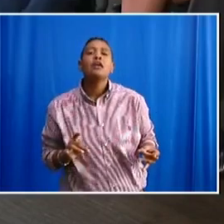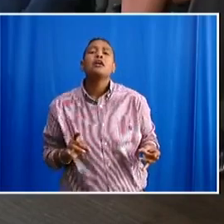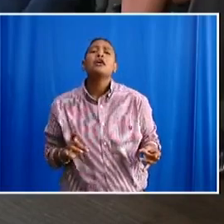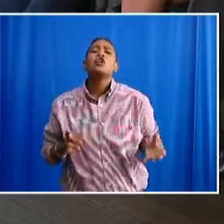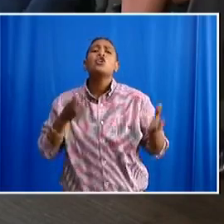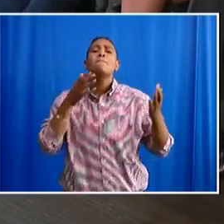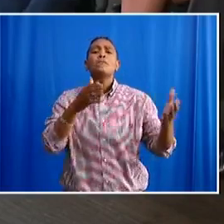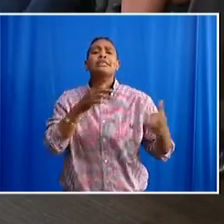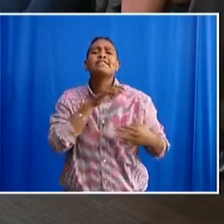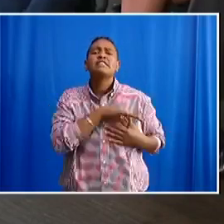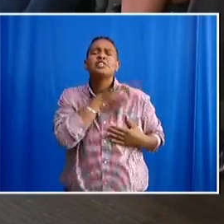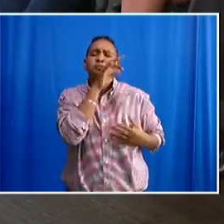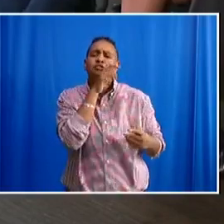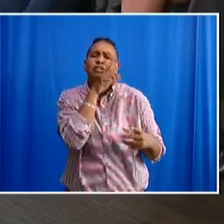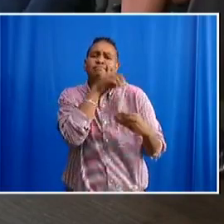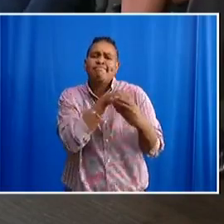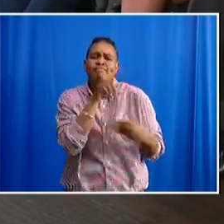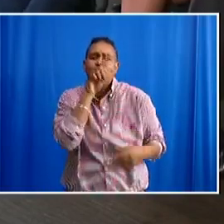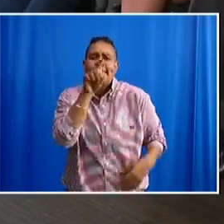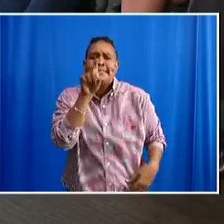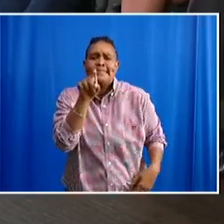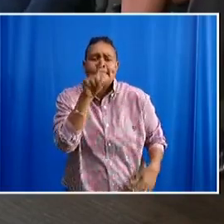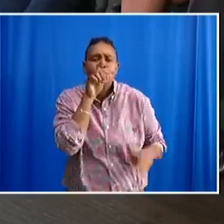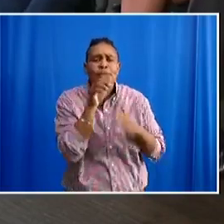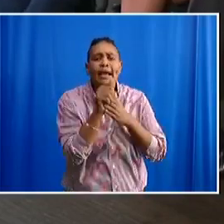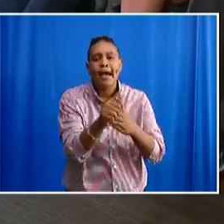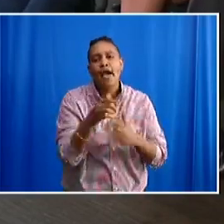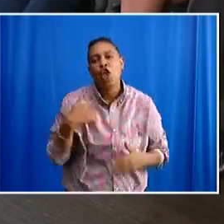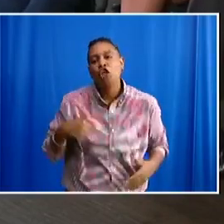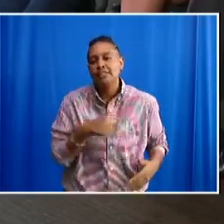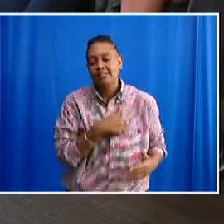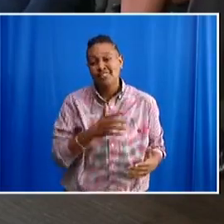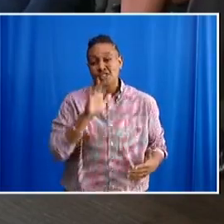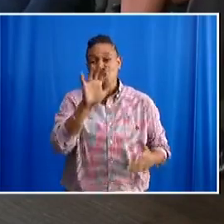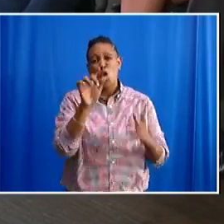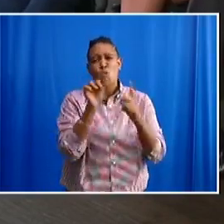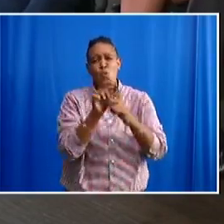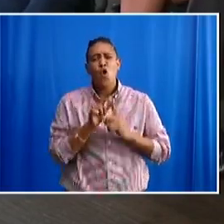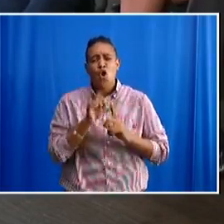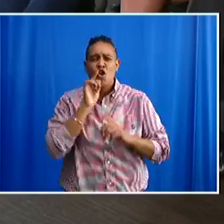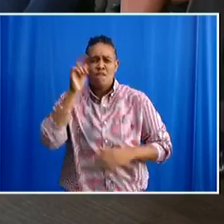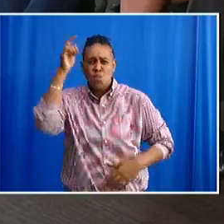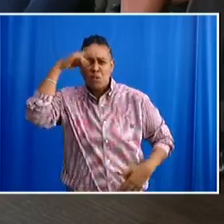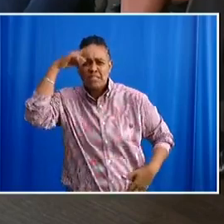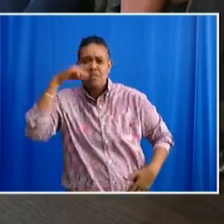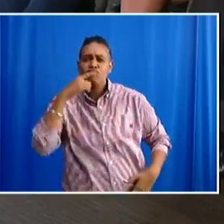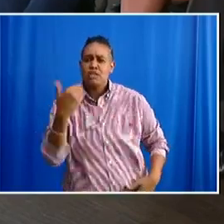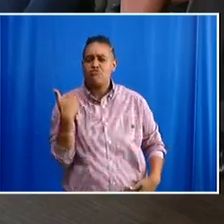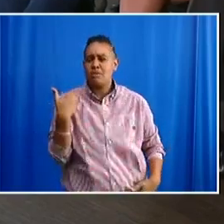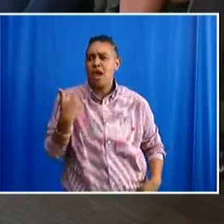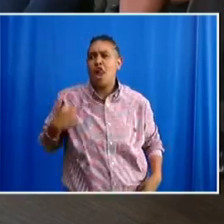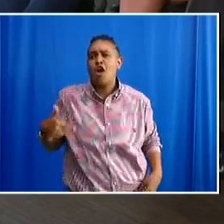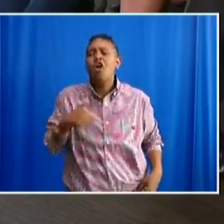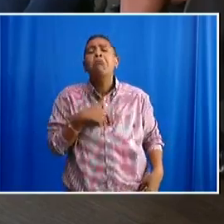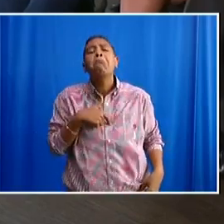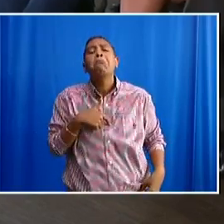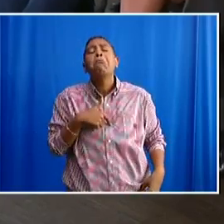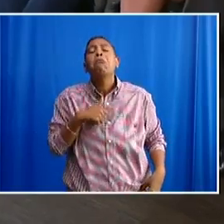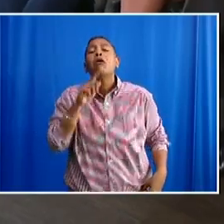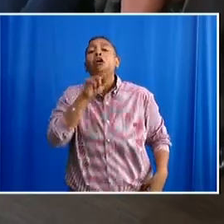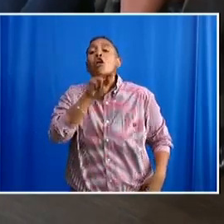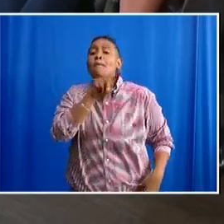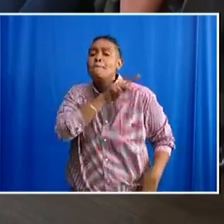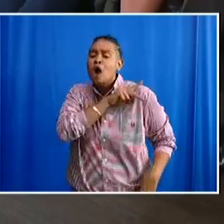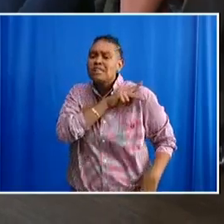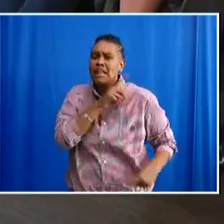of the Holy Spirit is always needed to guide us. Your words of wisdom reminded us that the